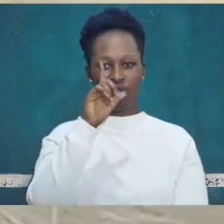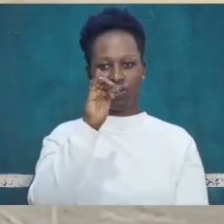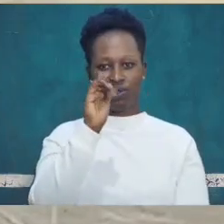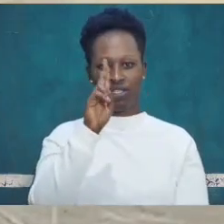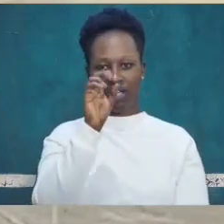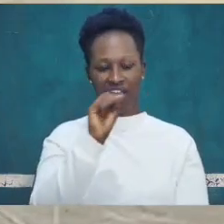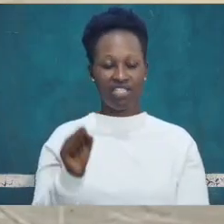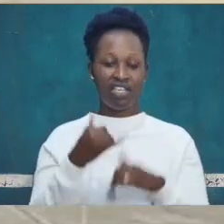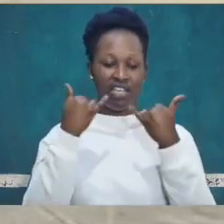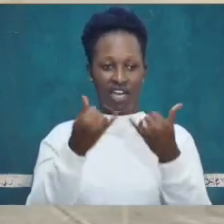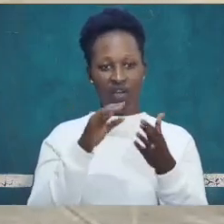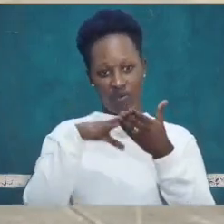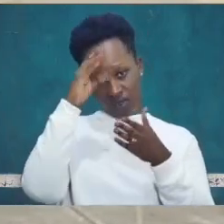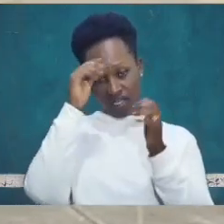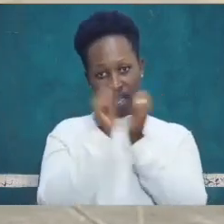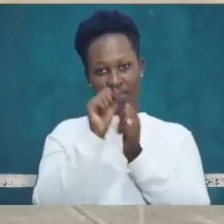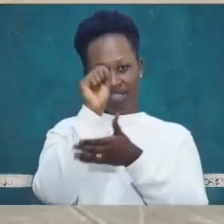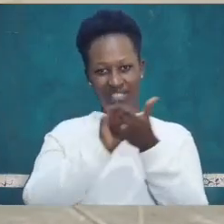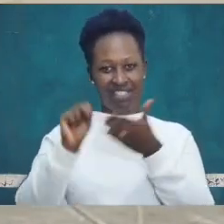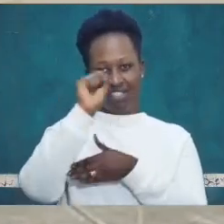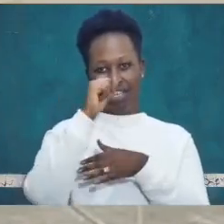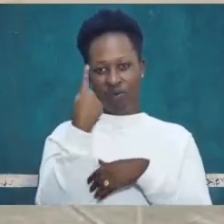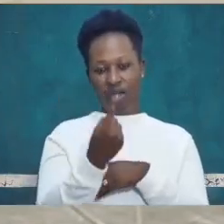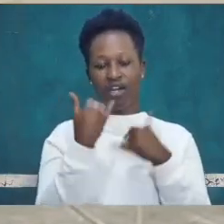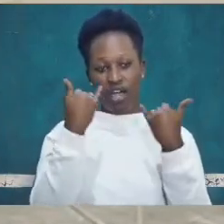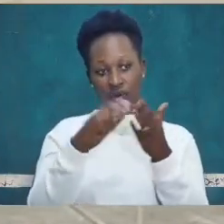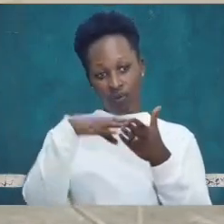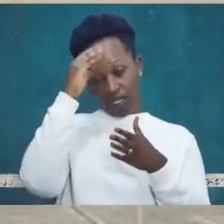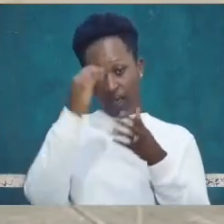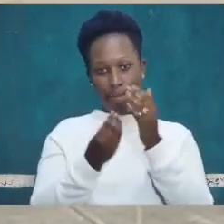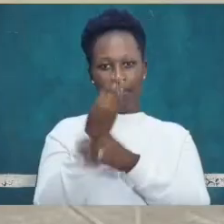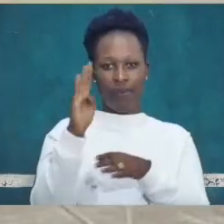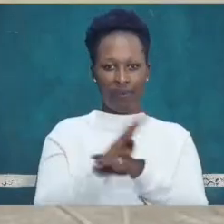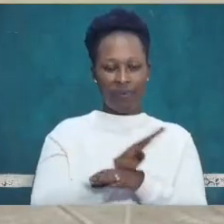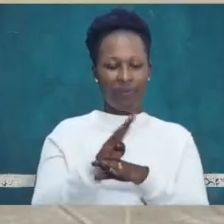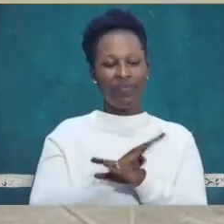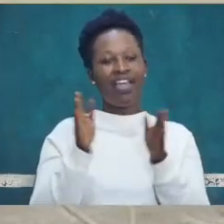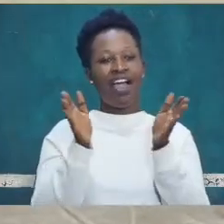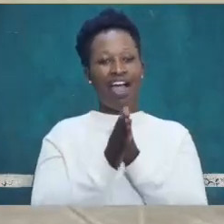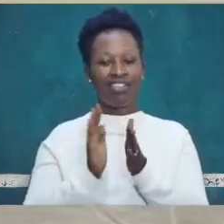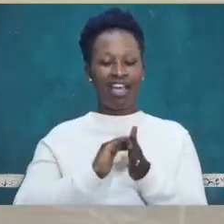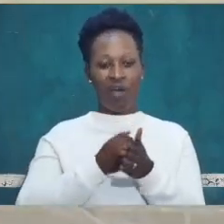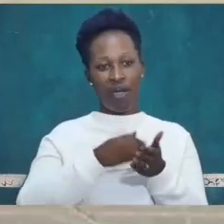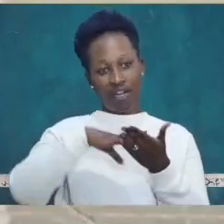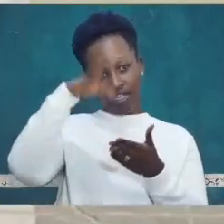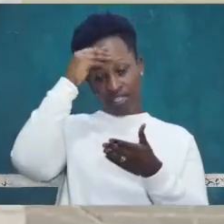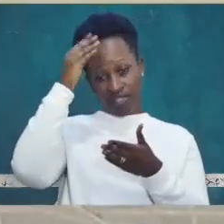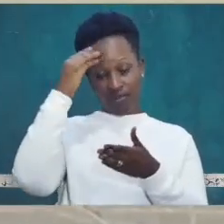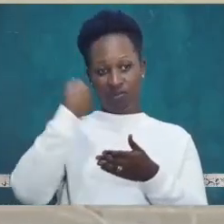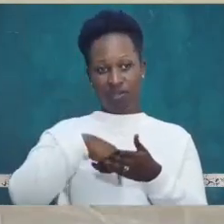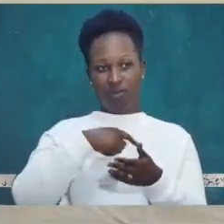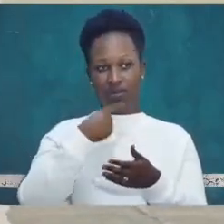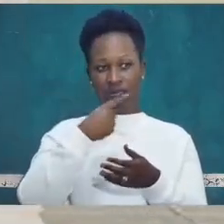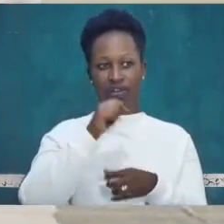who's going to study with senior ones today, entrepreneurship, and our lesson we are going